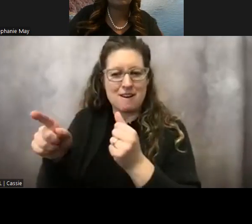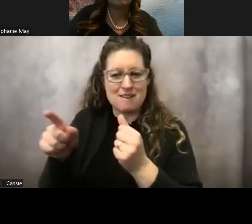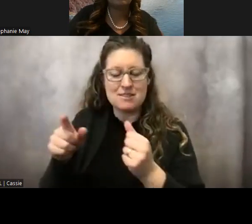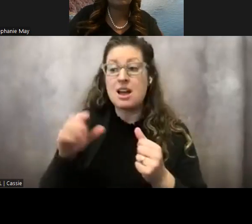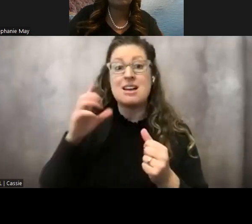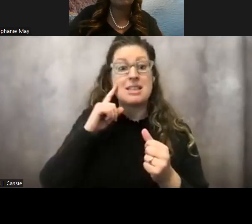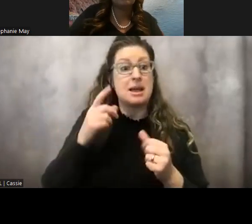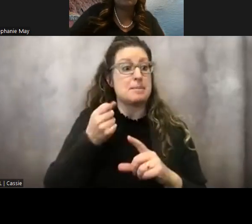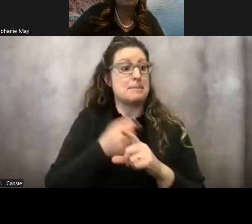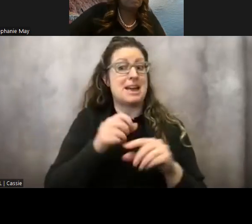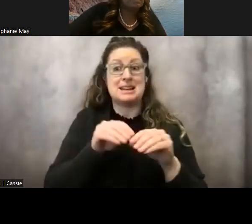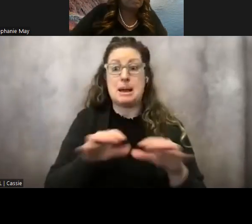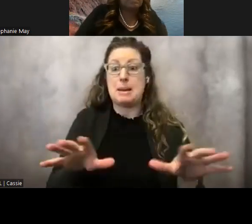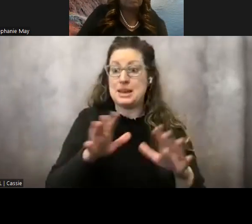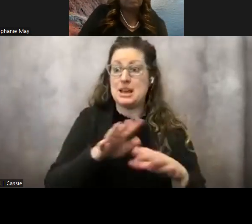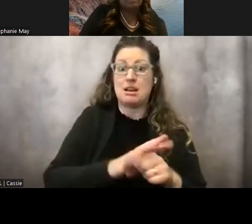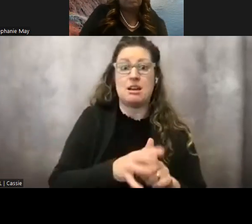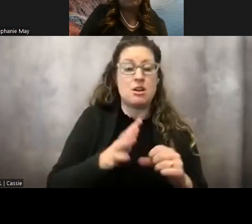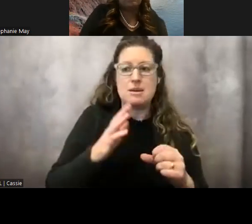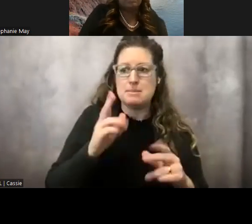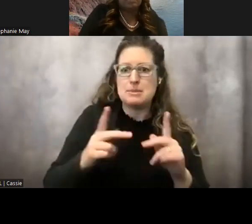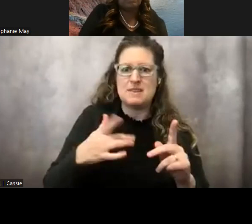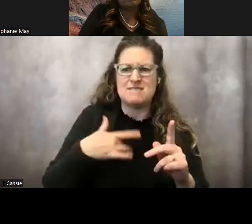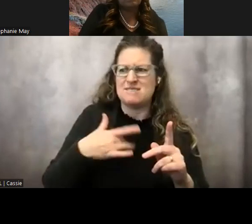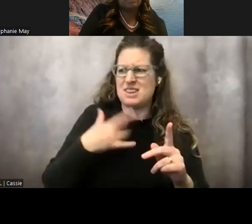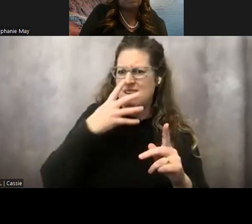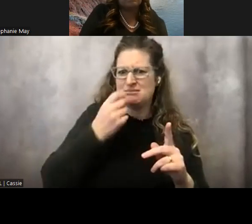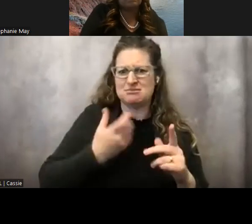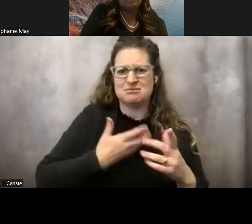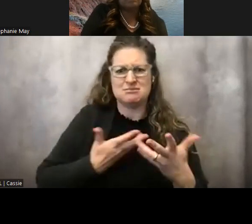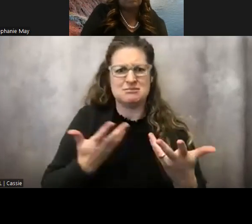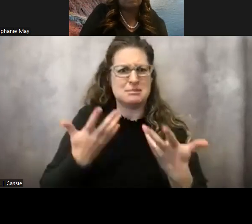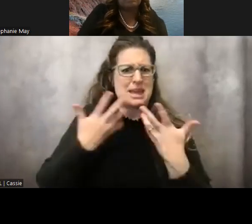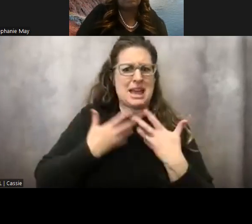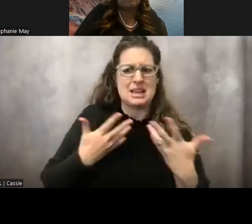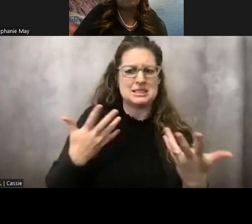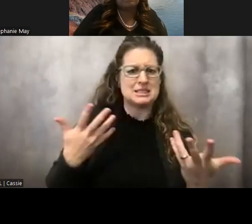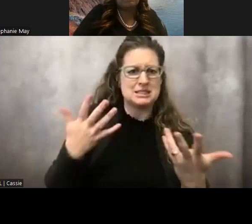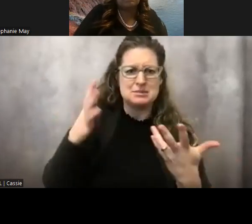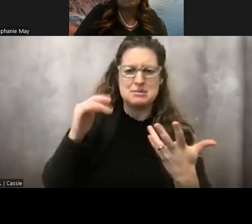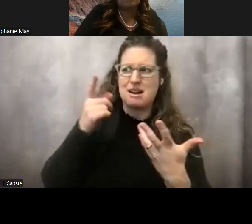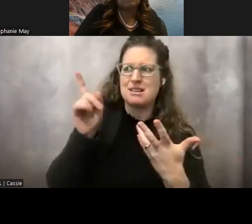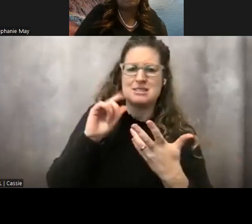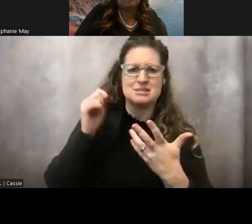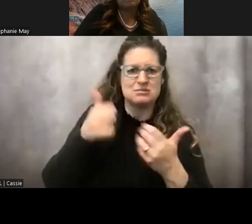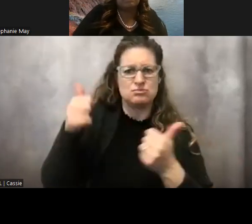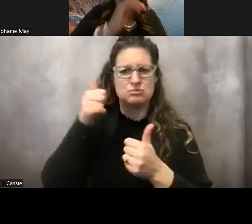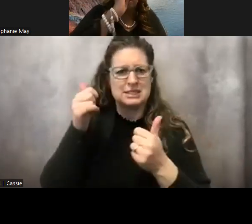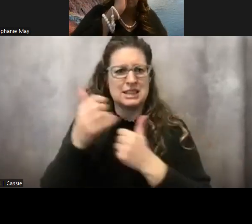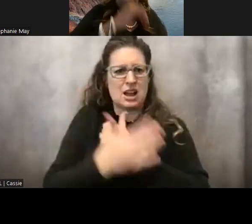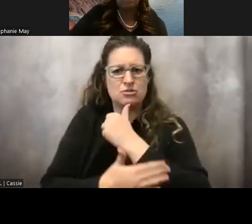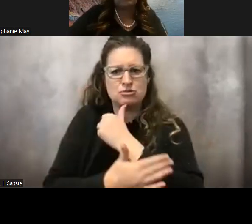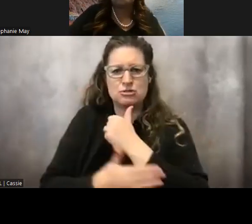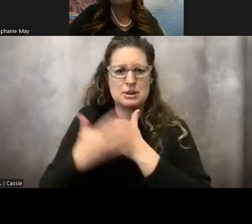public health system in the whole country, because they thought, why weren't we more prepared for this? Why didn't we